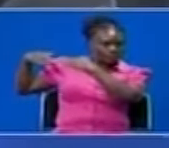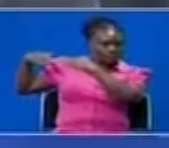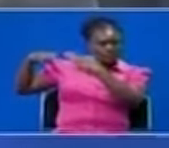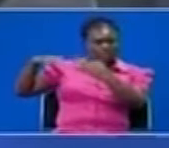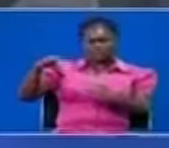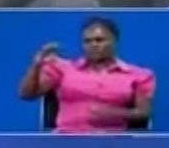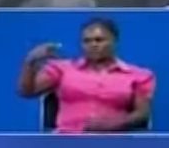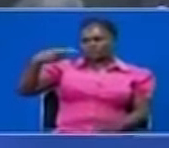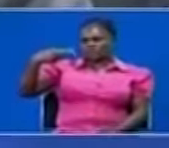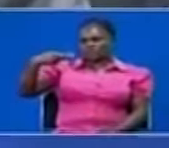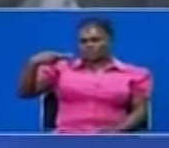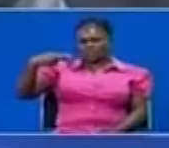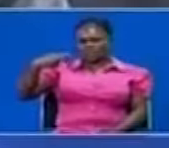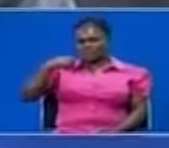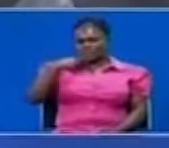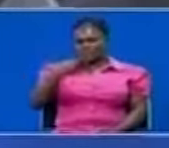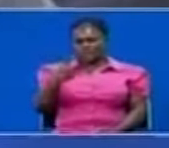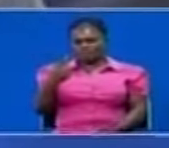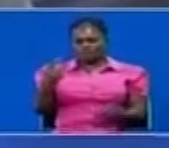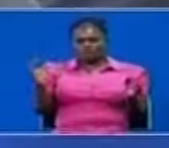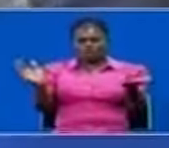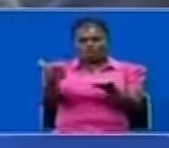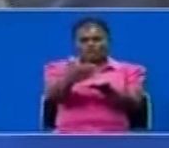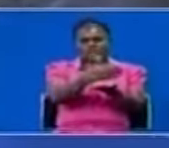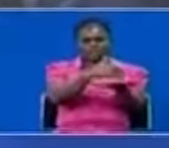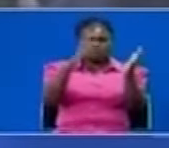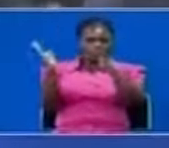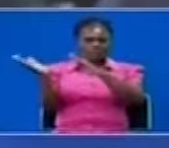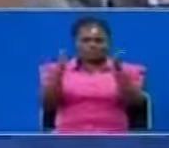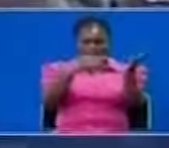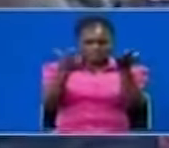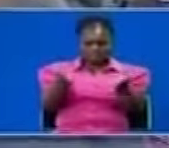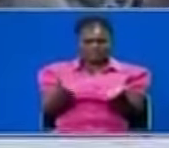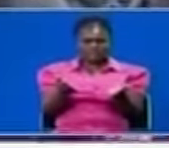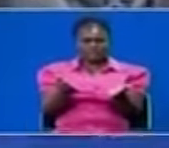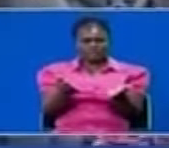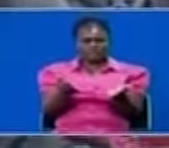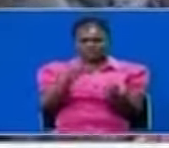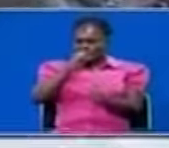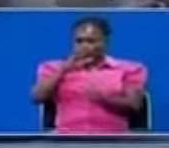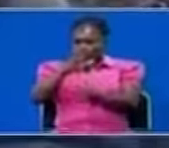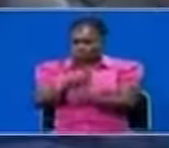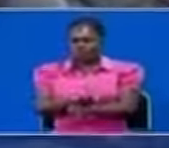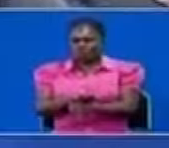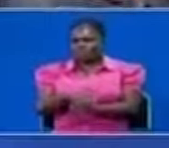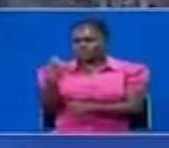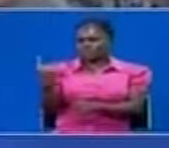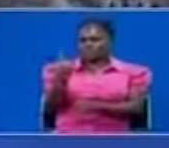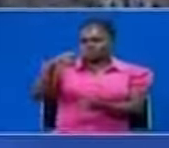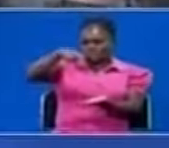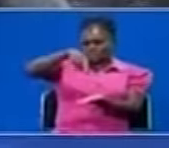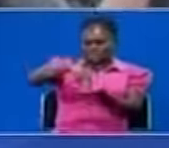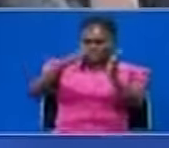Winston Churchill called it the gathering storm, and this is what this meeting is all about. With a pledge to front a single